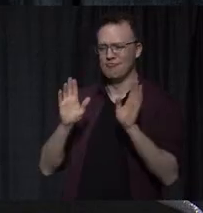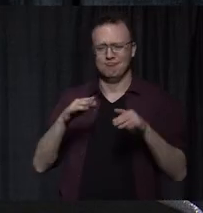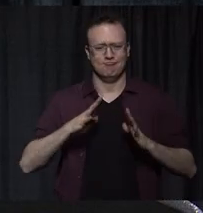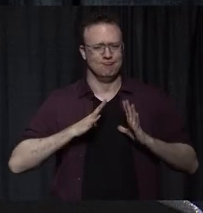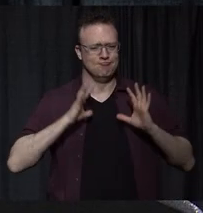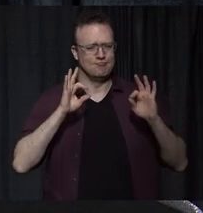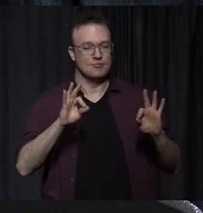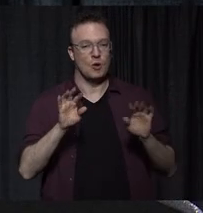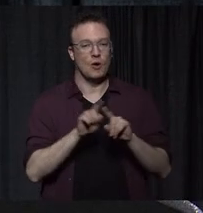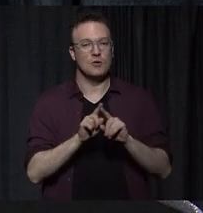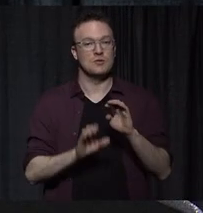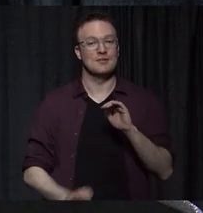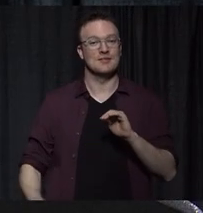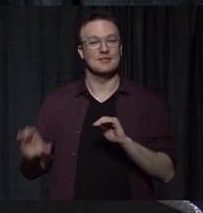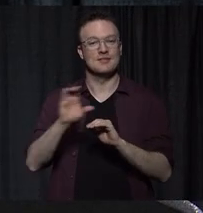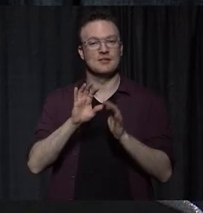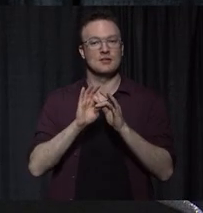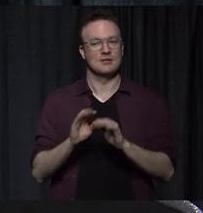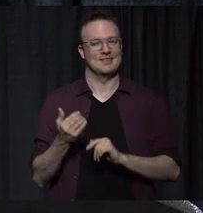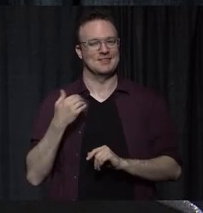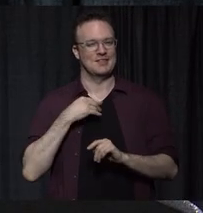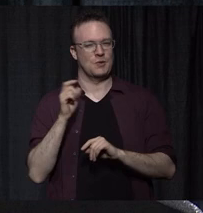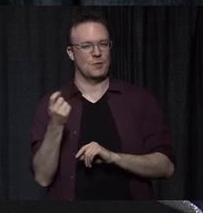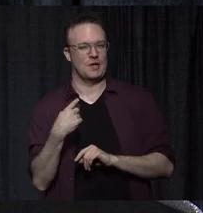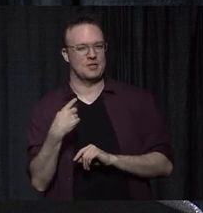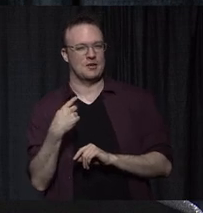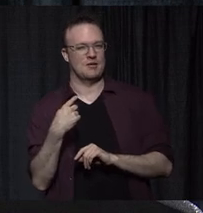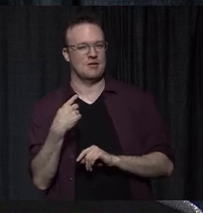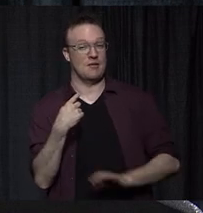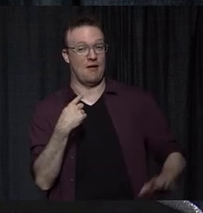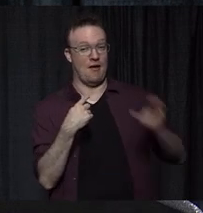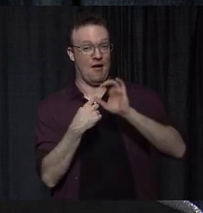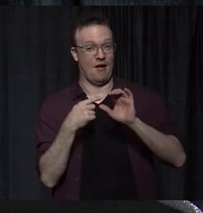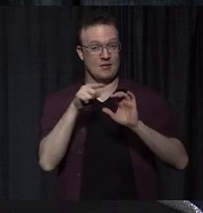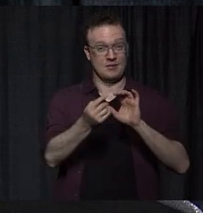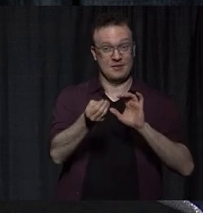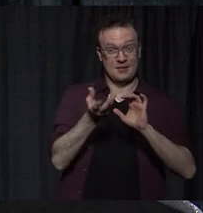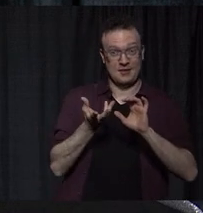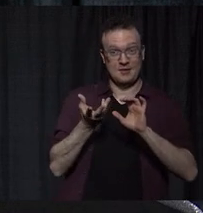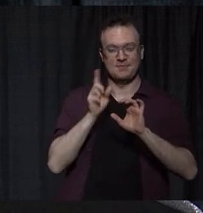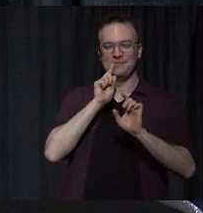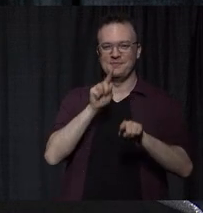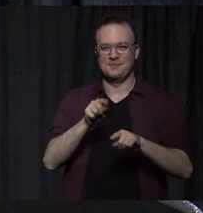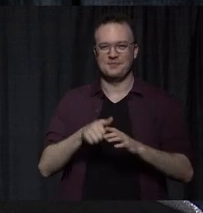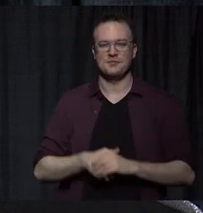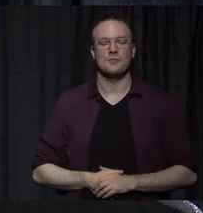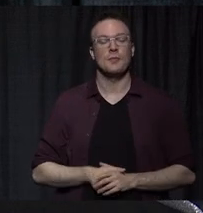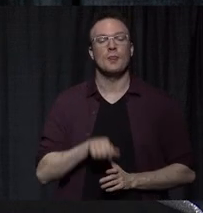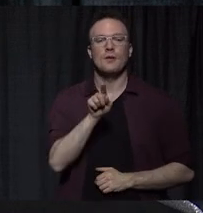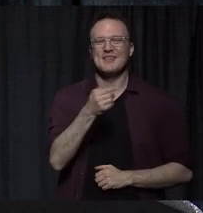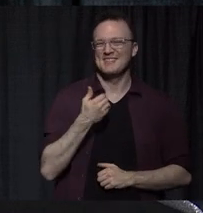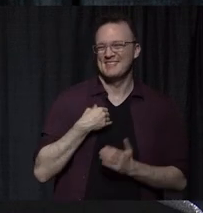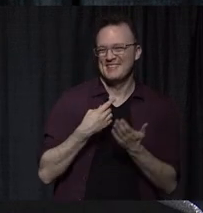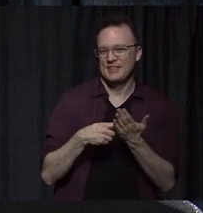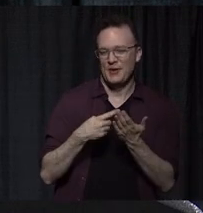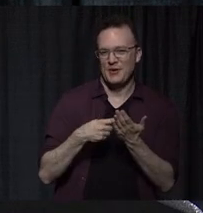And I think it's a build on from the previous question, because you